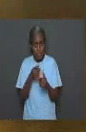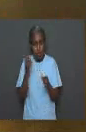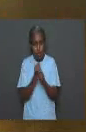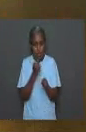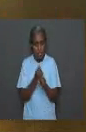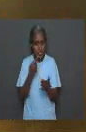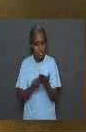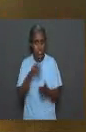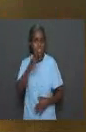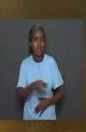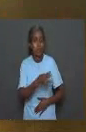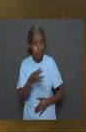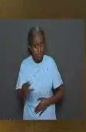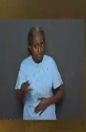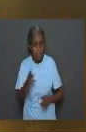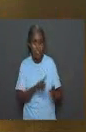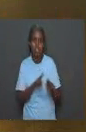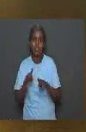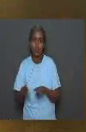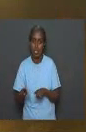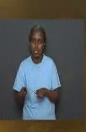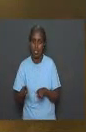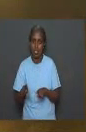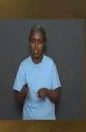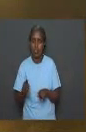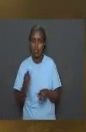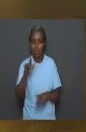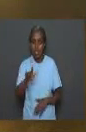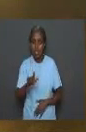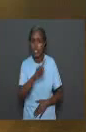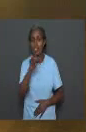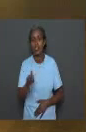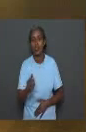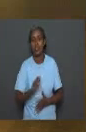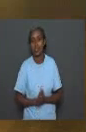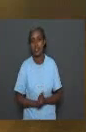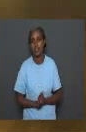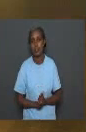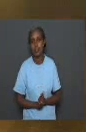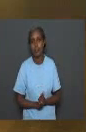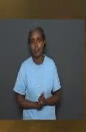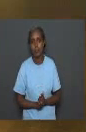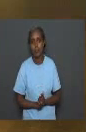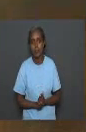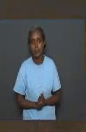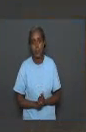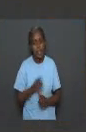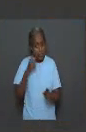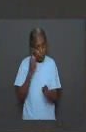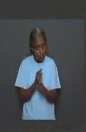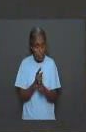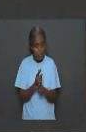operations on these matrices as well as on linear equations?